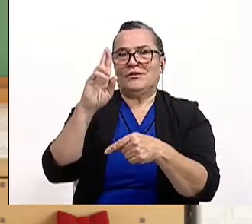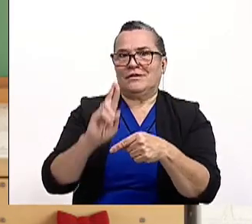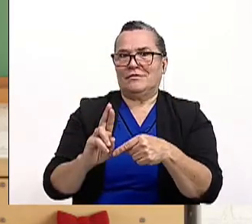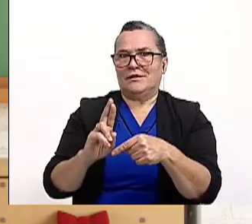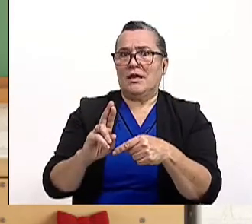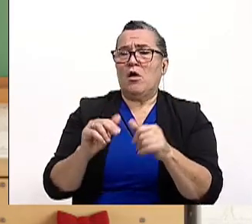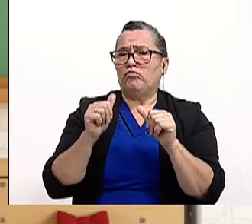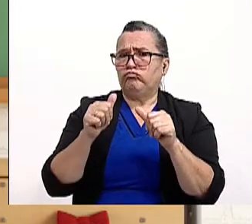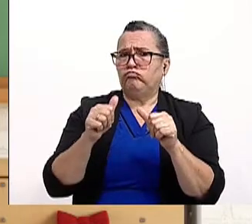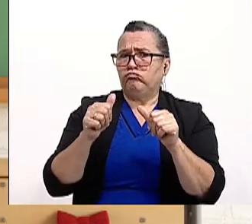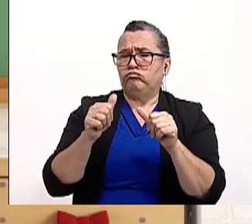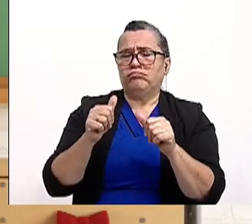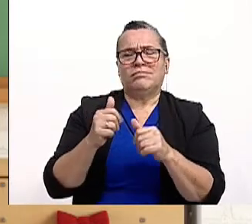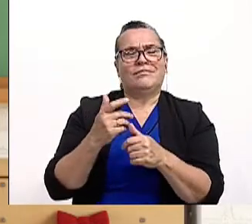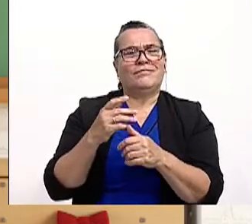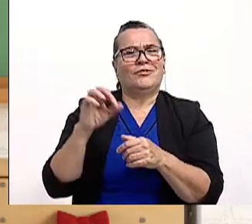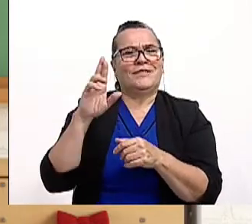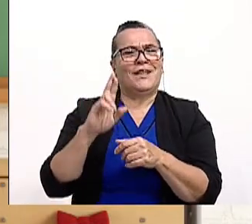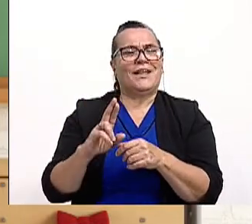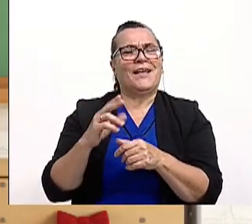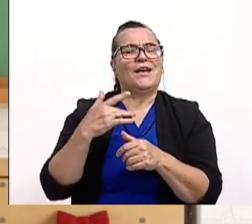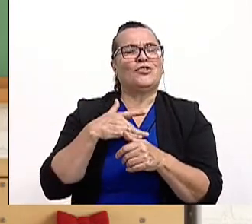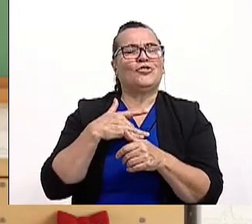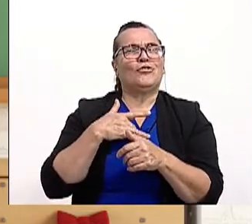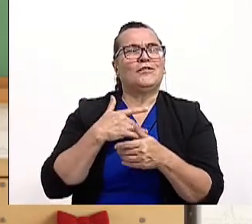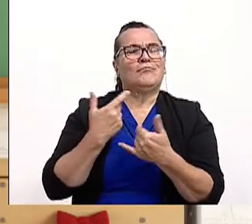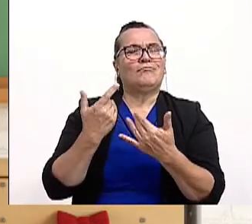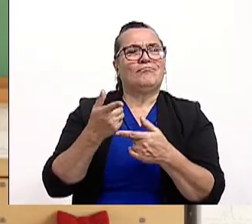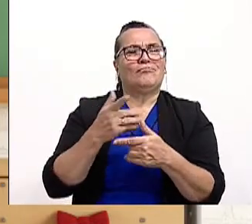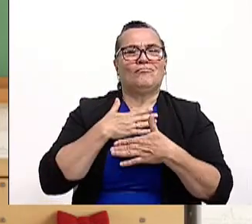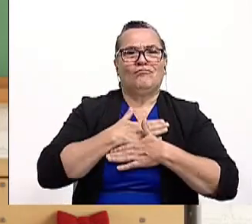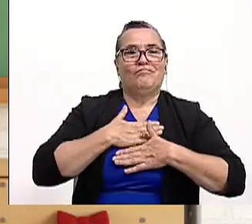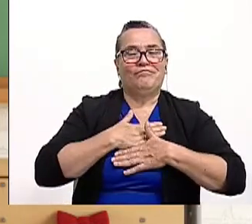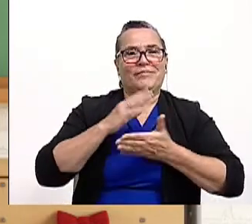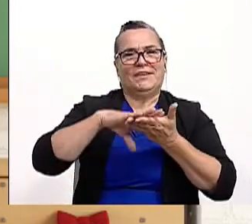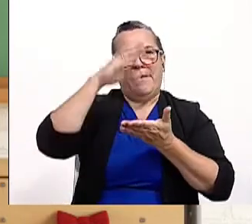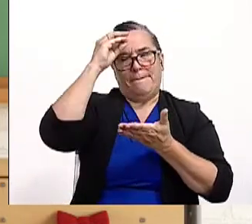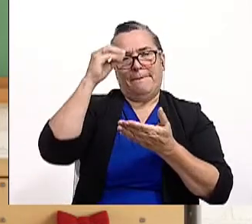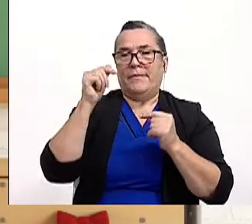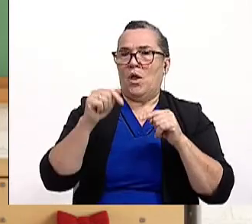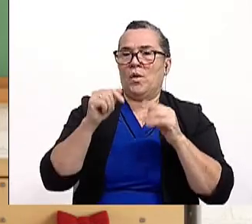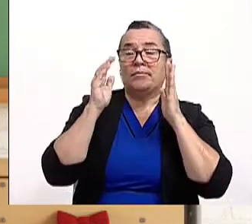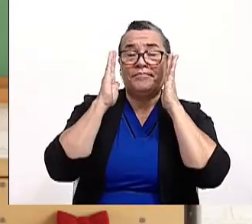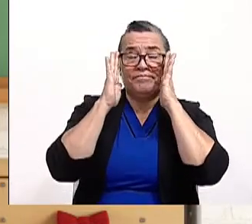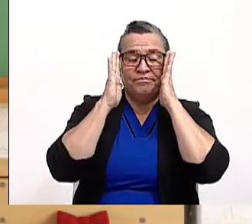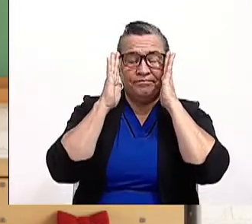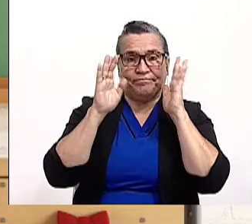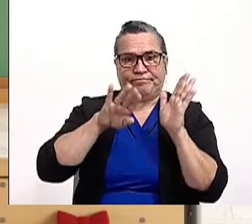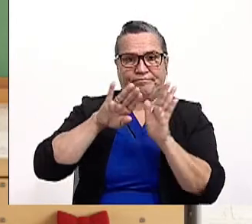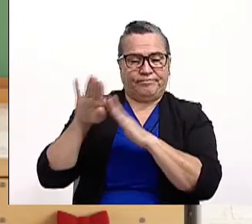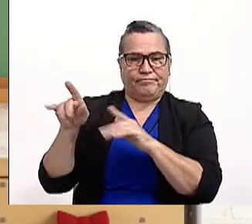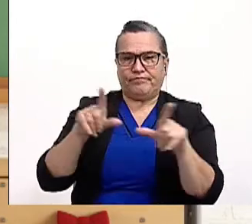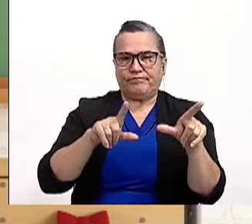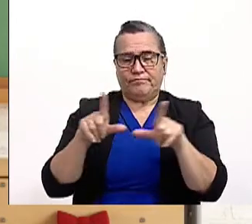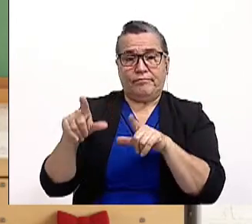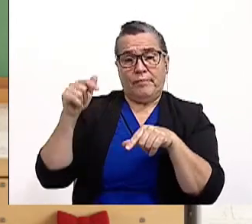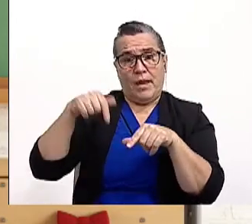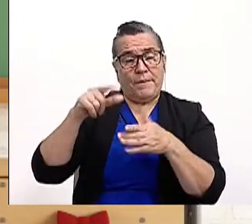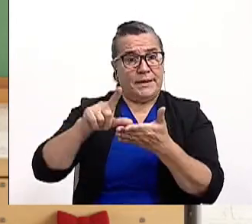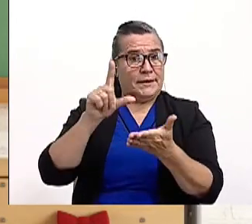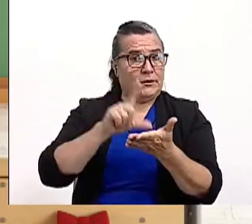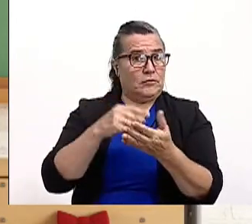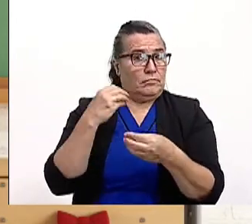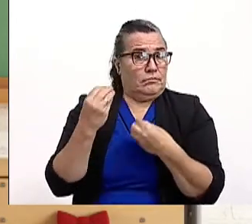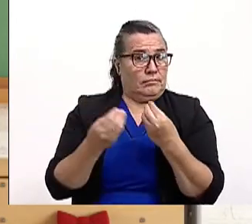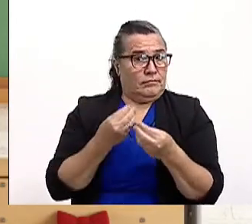Interesting, right? I hope you enjoy and learn a lot today. Well, so let's get ready. For this lesson, we're